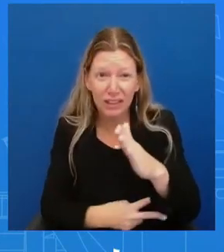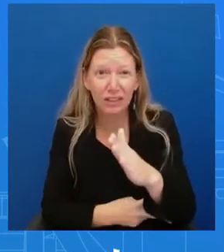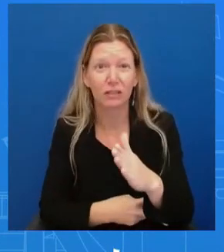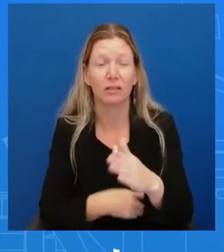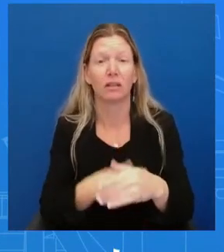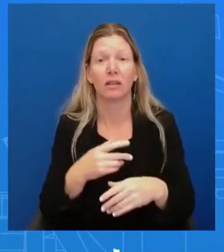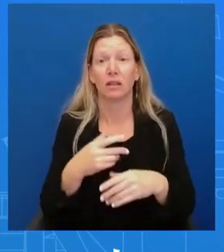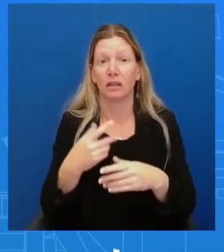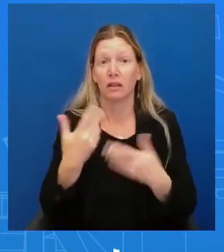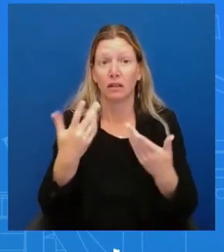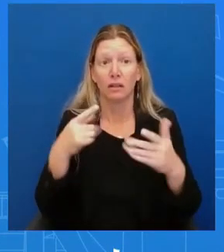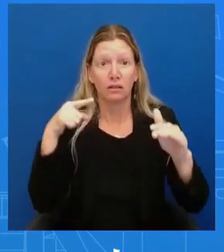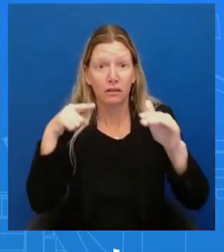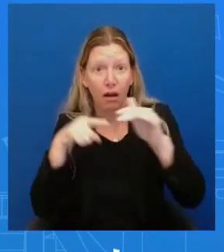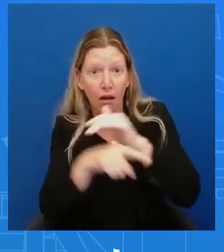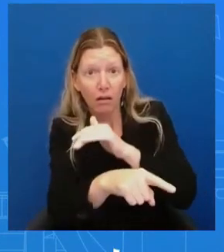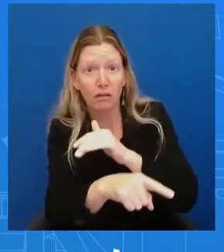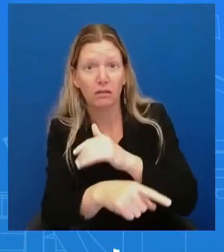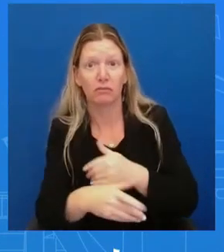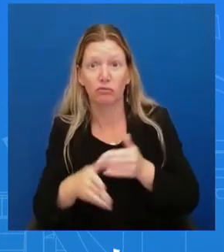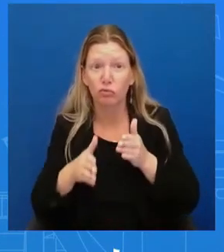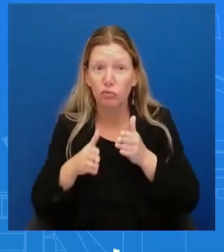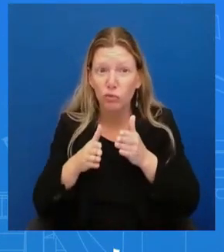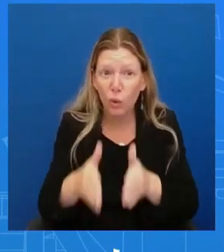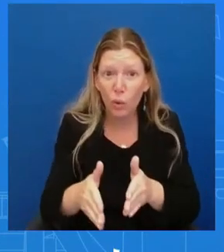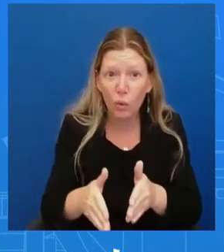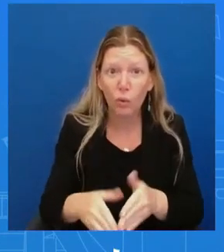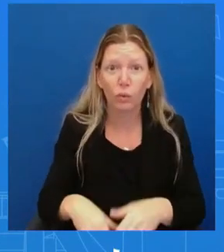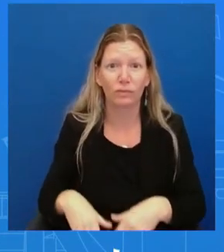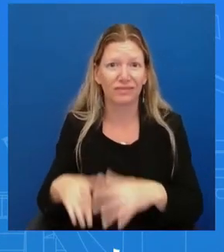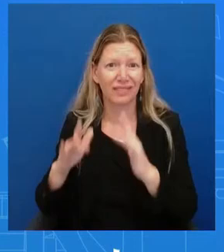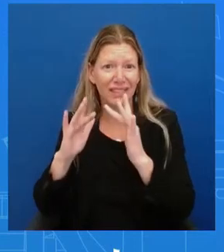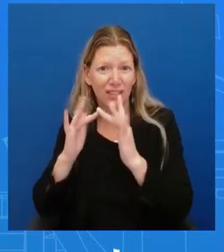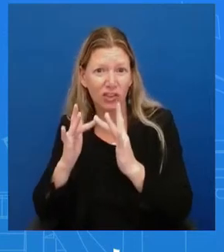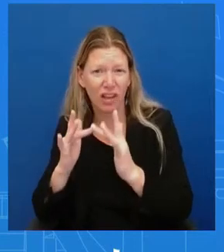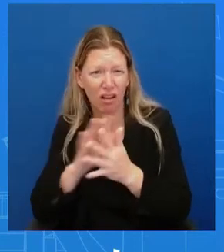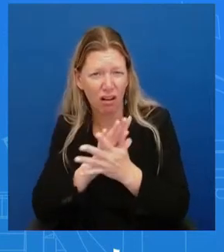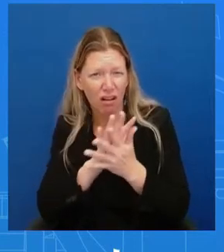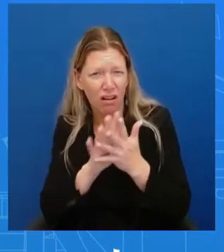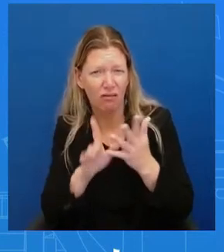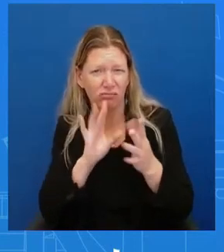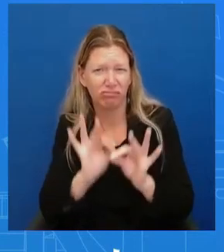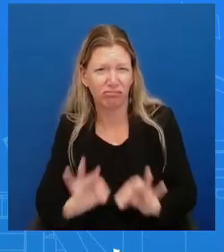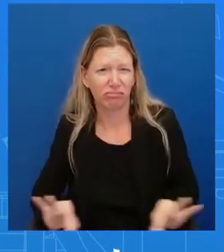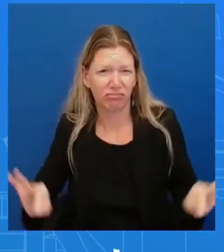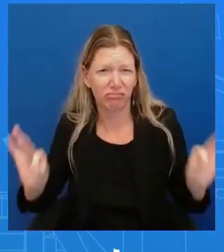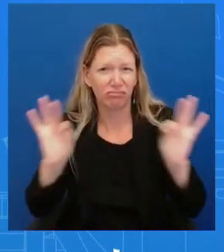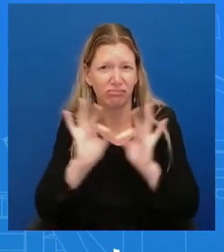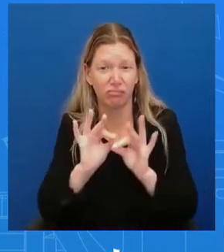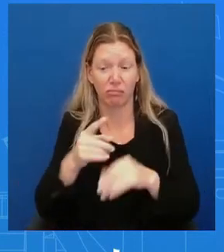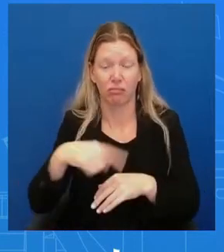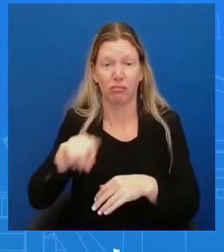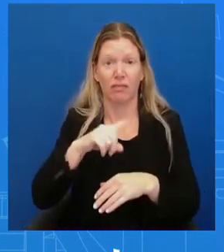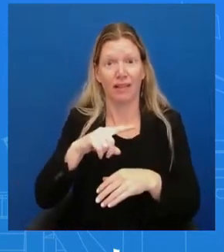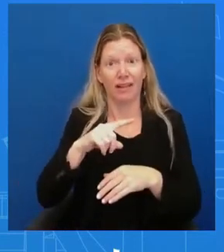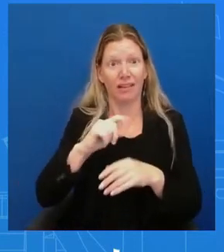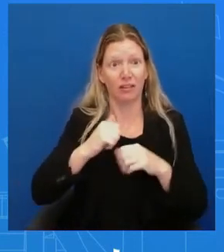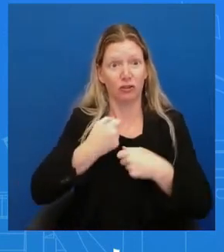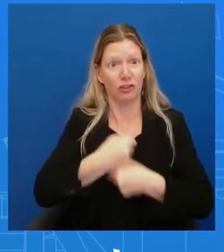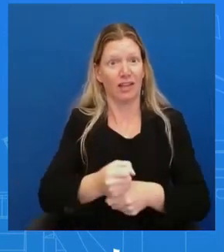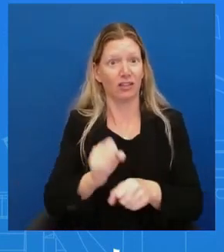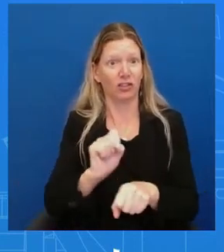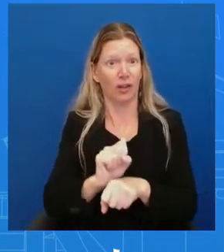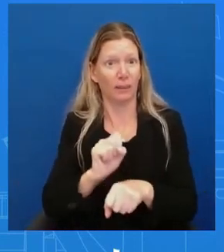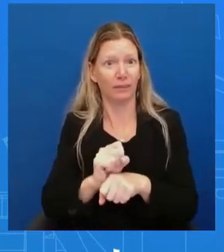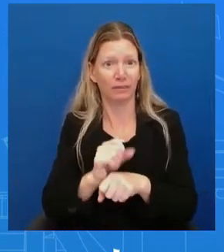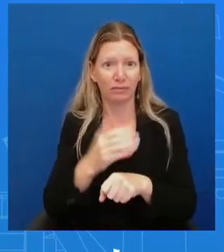These are incredibly important, and creating jobs, creating good paying union jobs. And so that is what the president has said he